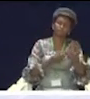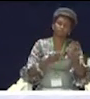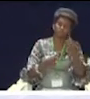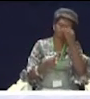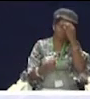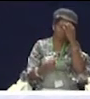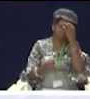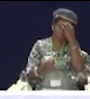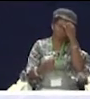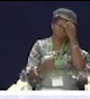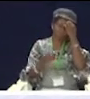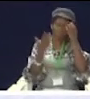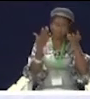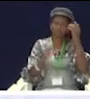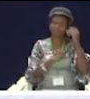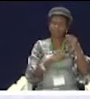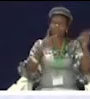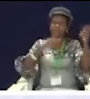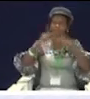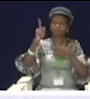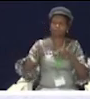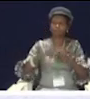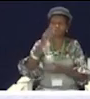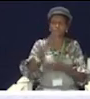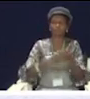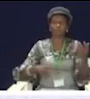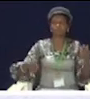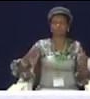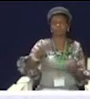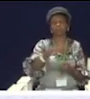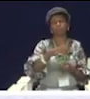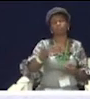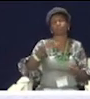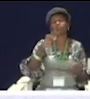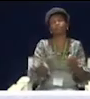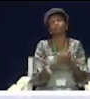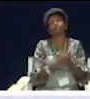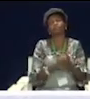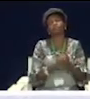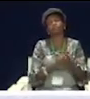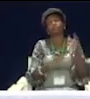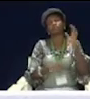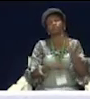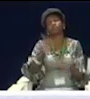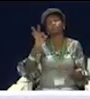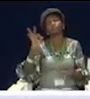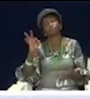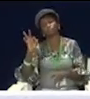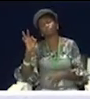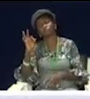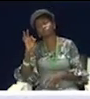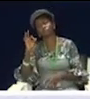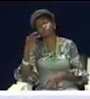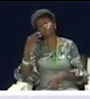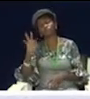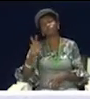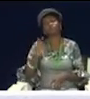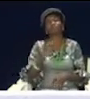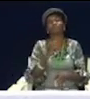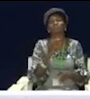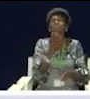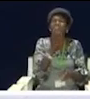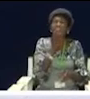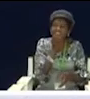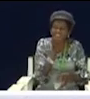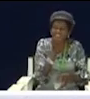May I prophesy to someone? That spirit of stinginess,